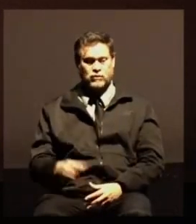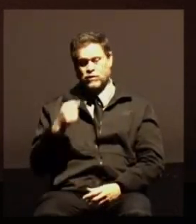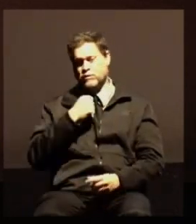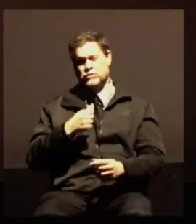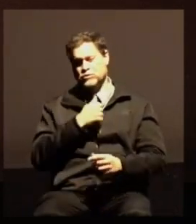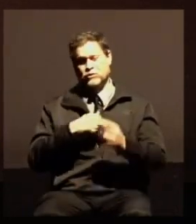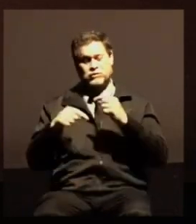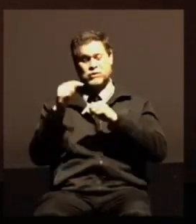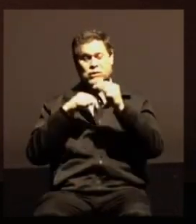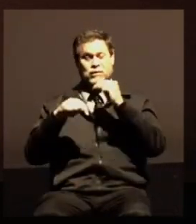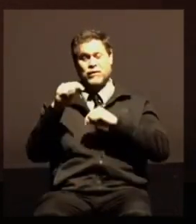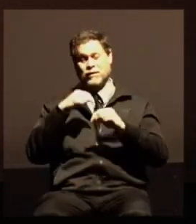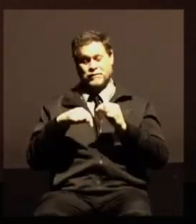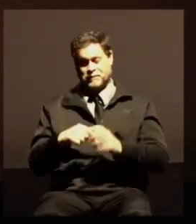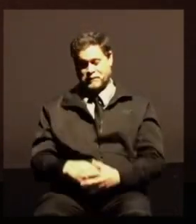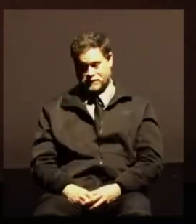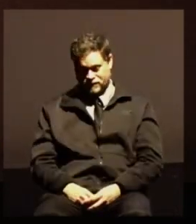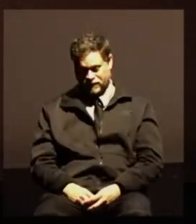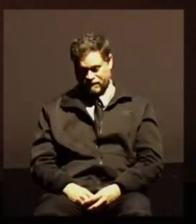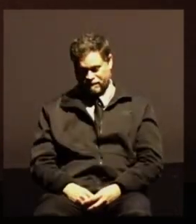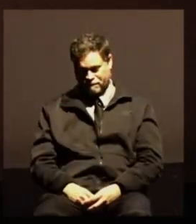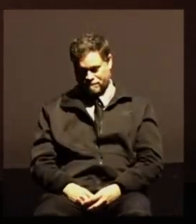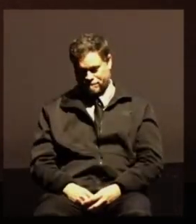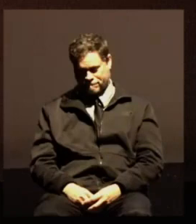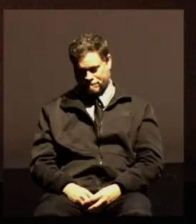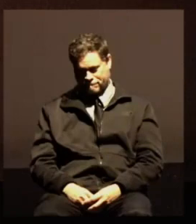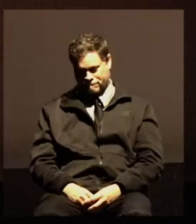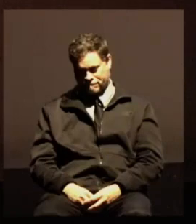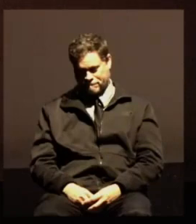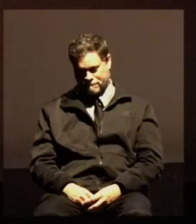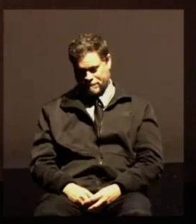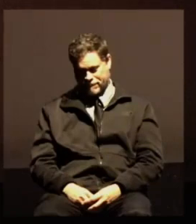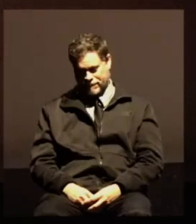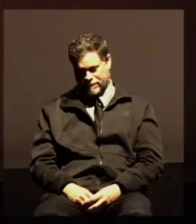back, my bad, here we go. Okay.